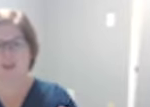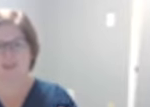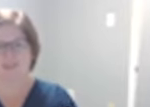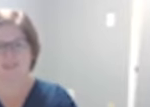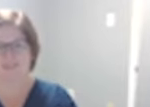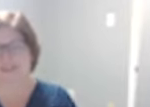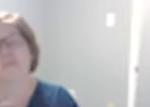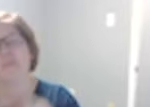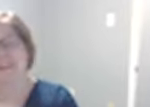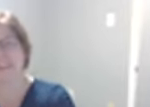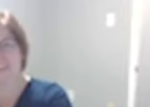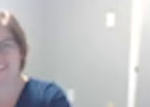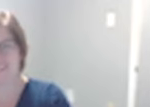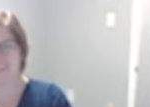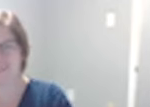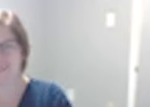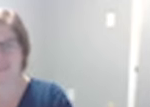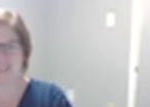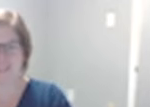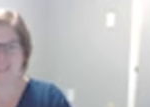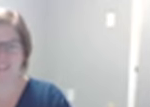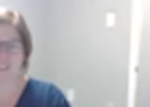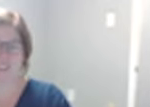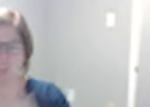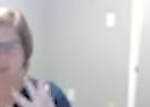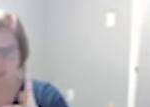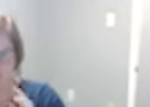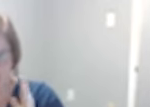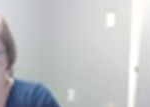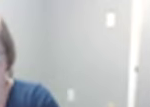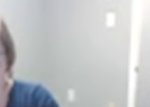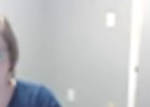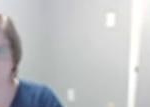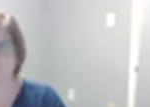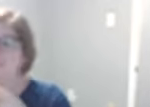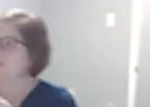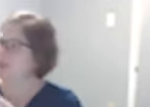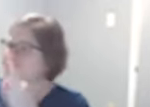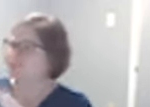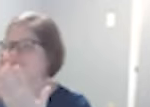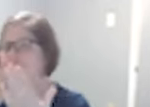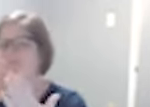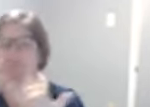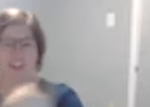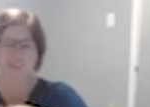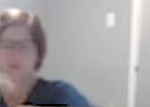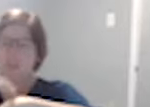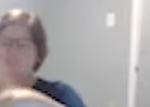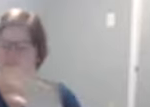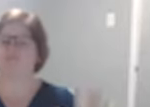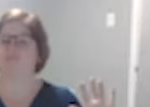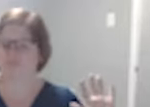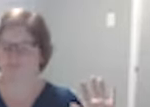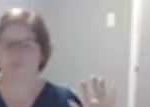space station, a lot of sounds going on. Thank you. Thank you so much. And unfortunately, that is all the questions we have time for today. So